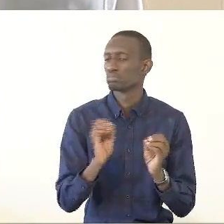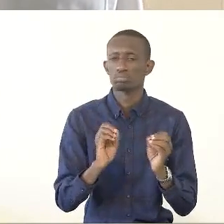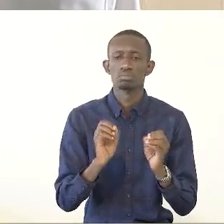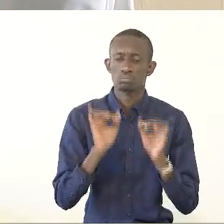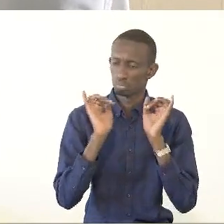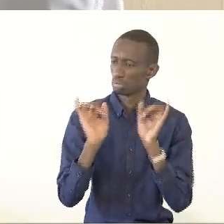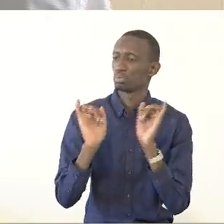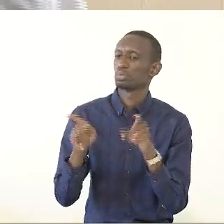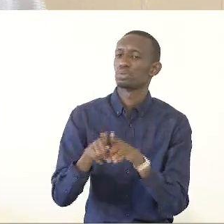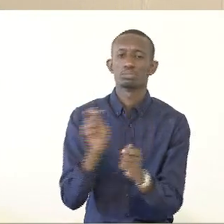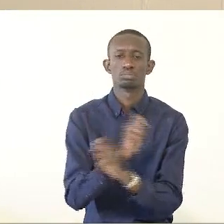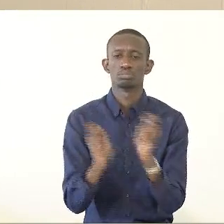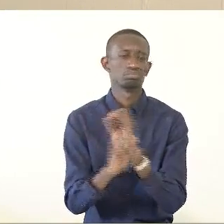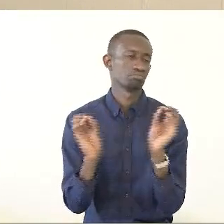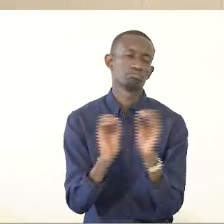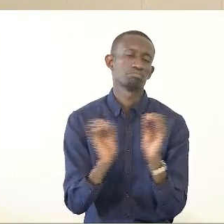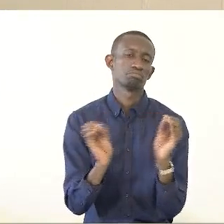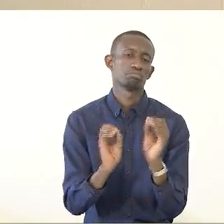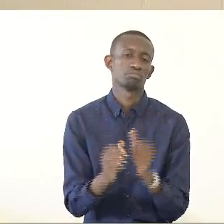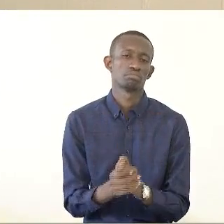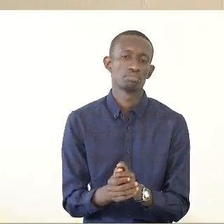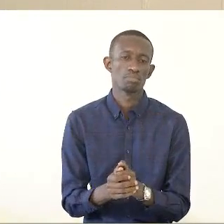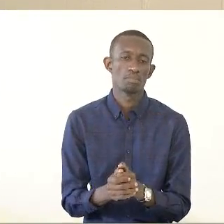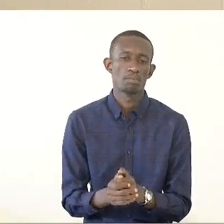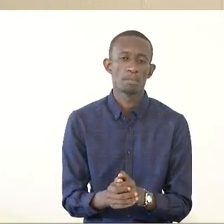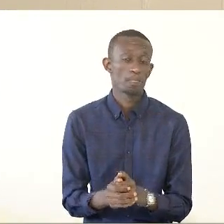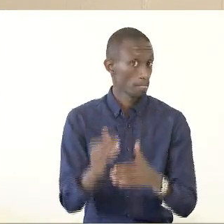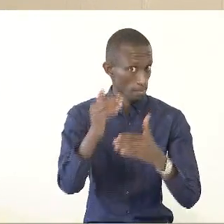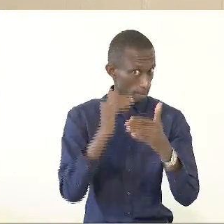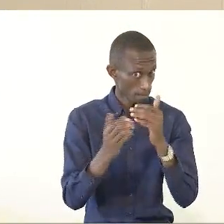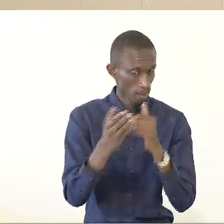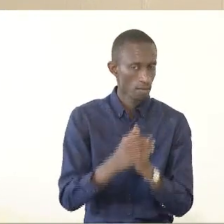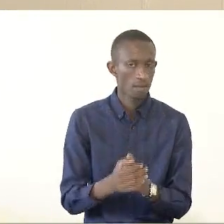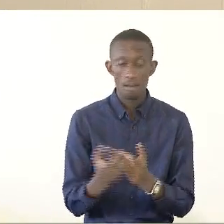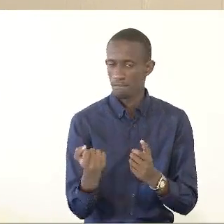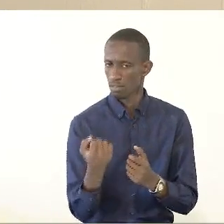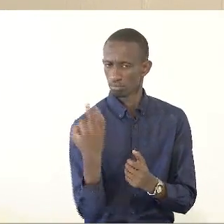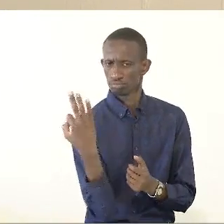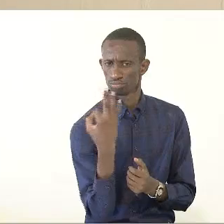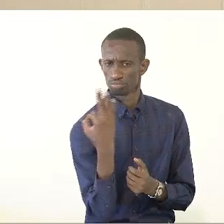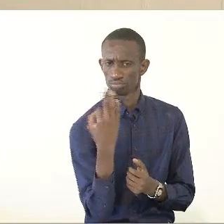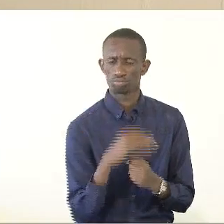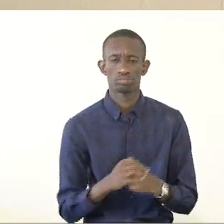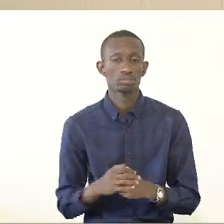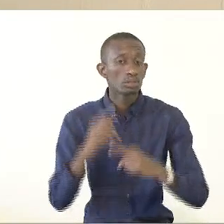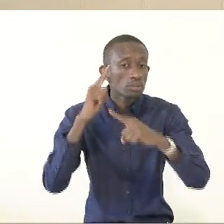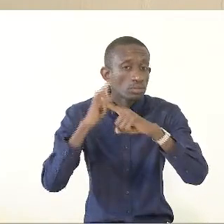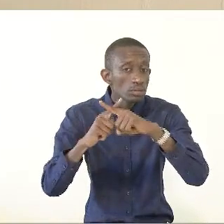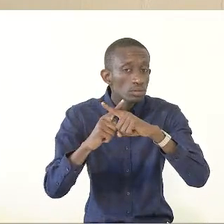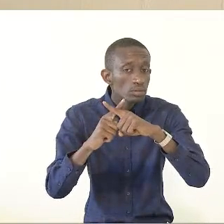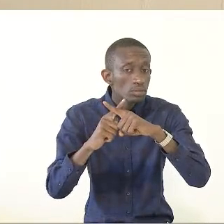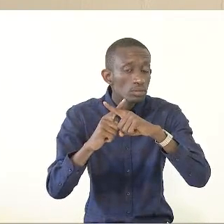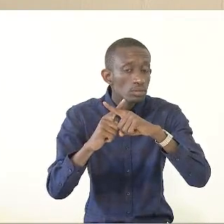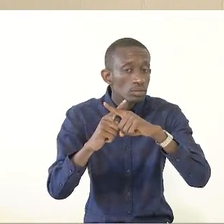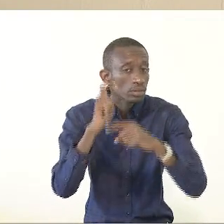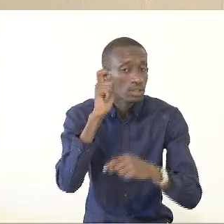same. Now we are here. We have 3 times x. And what is the value of